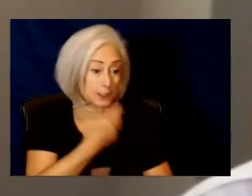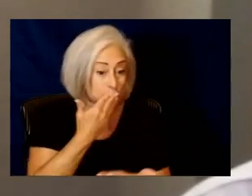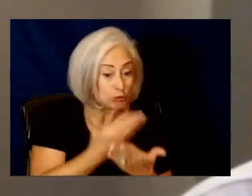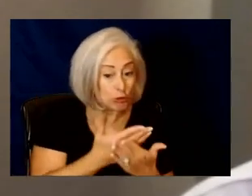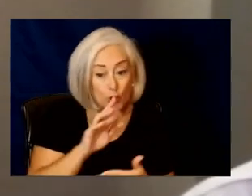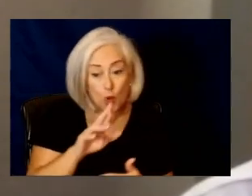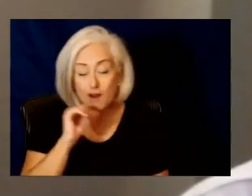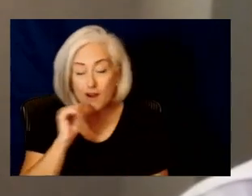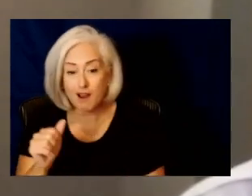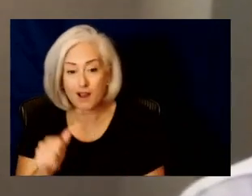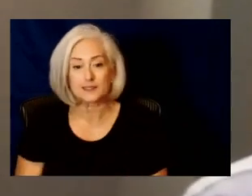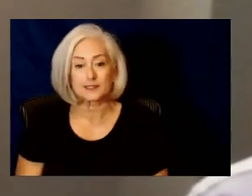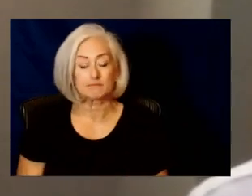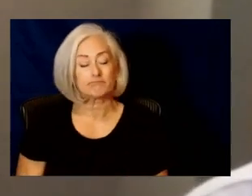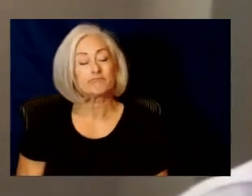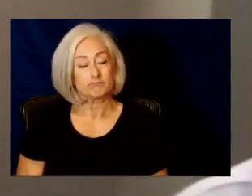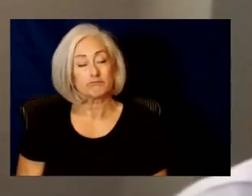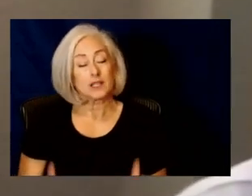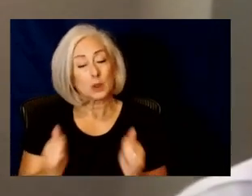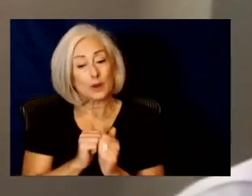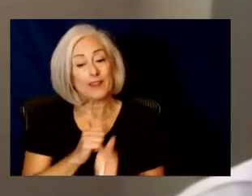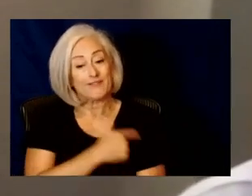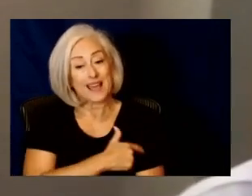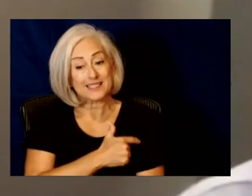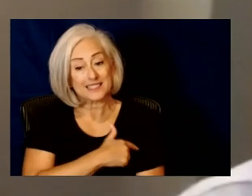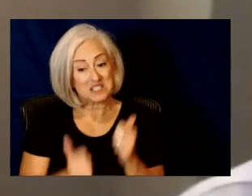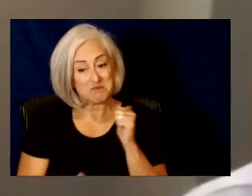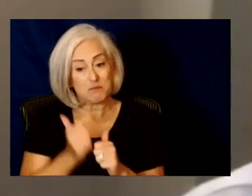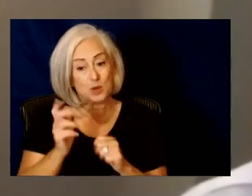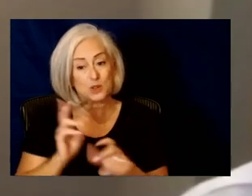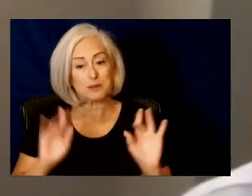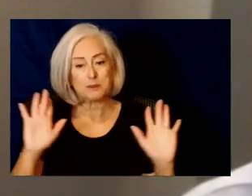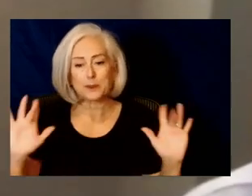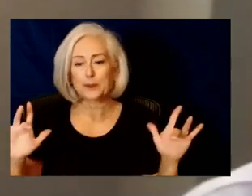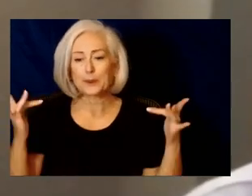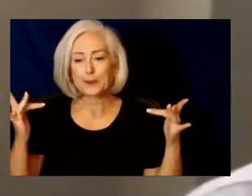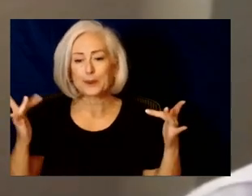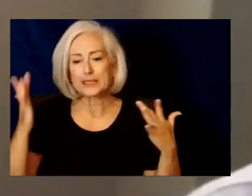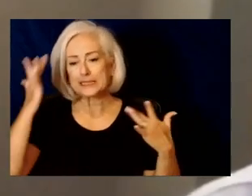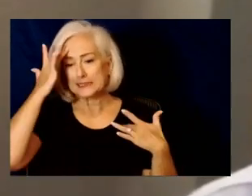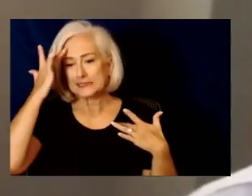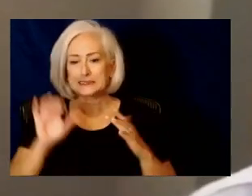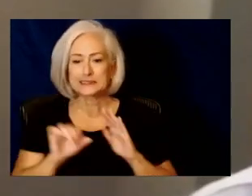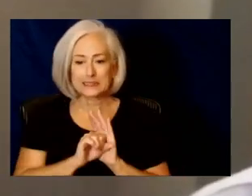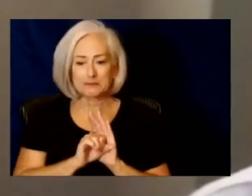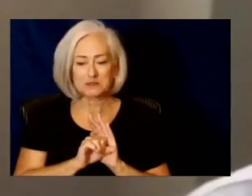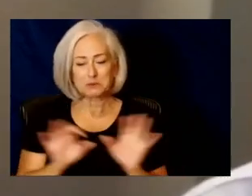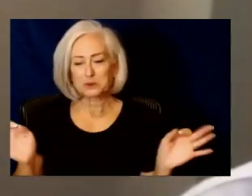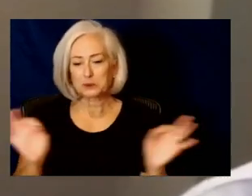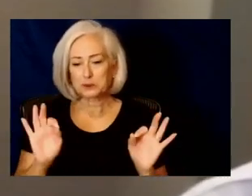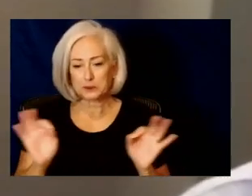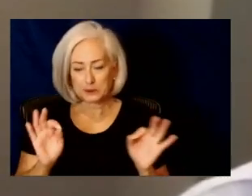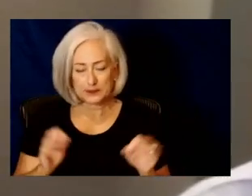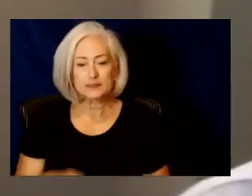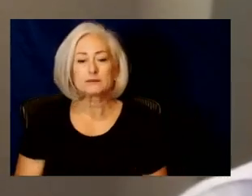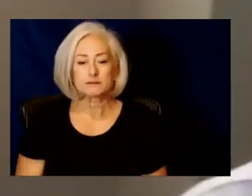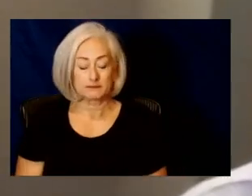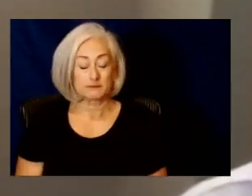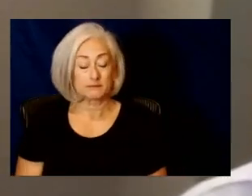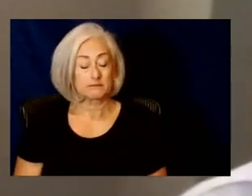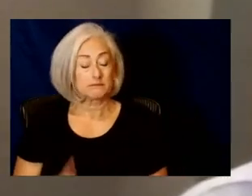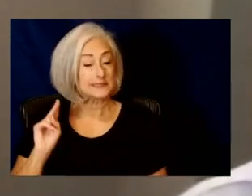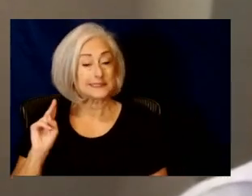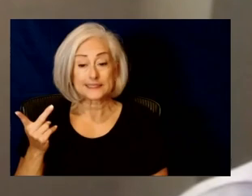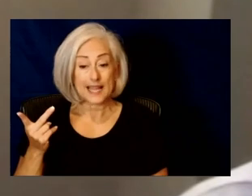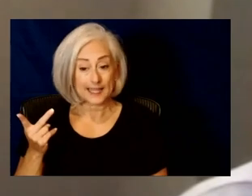you know, with vaccination, the majority of people are going to have mild symptoms that aren't that severe. And secondly, you know, we've